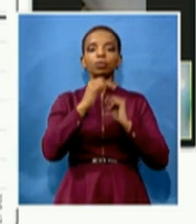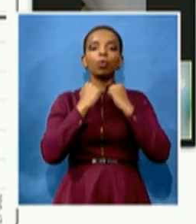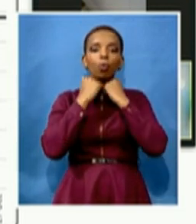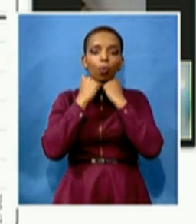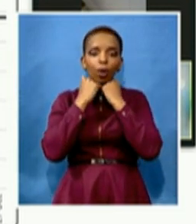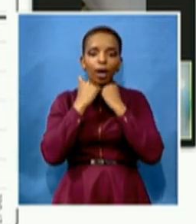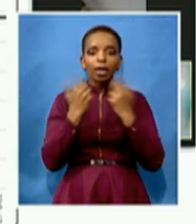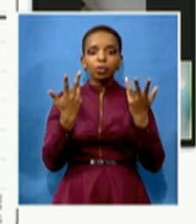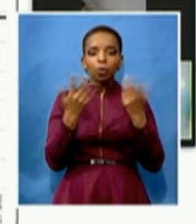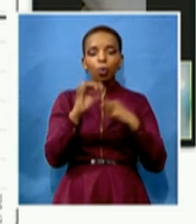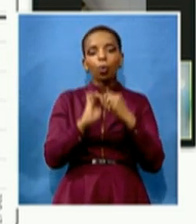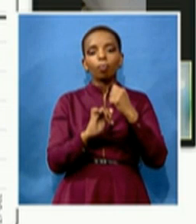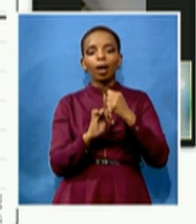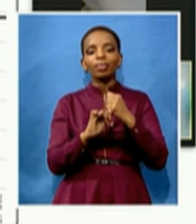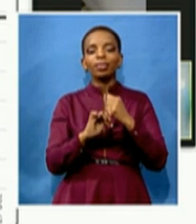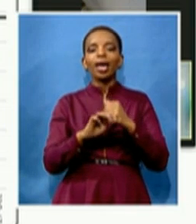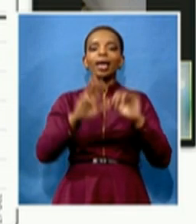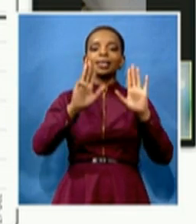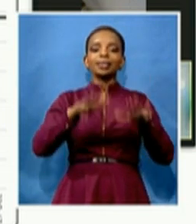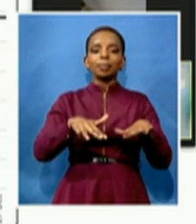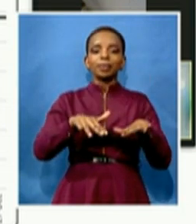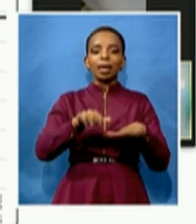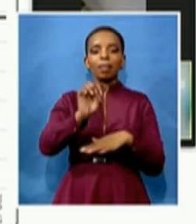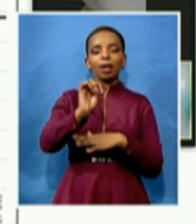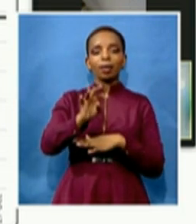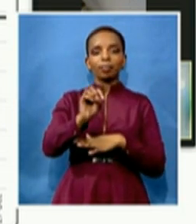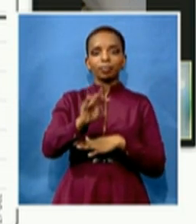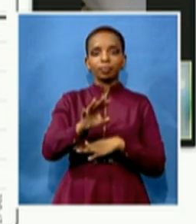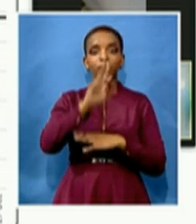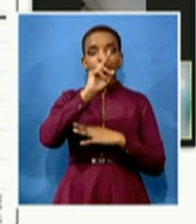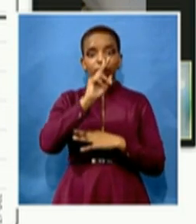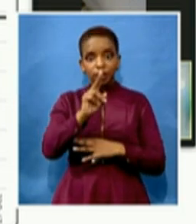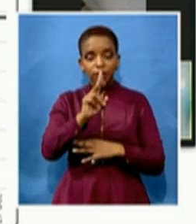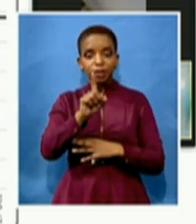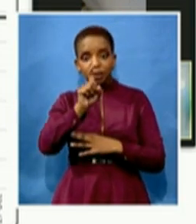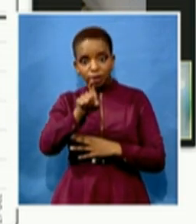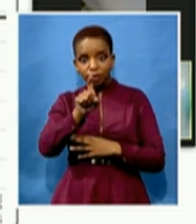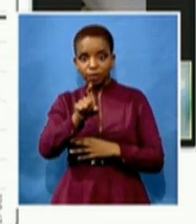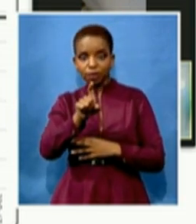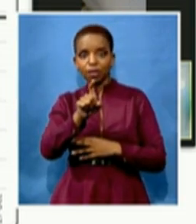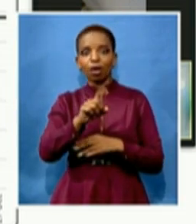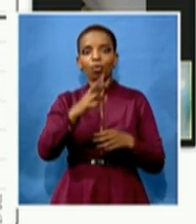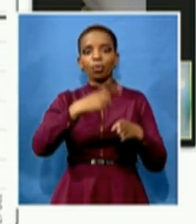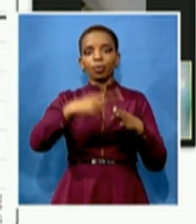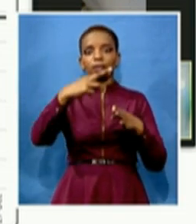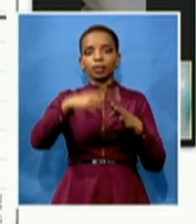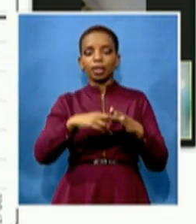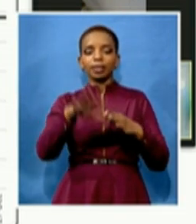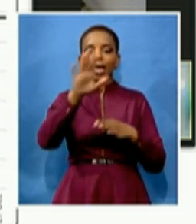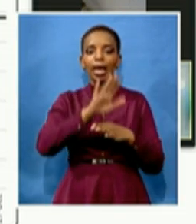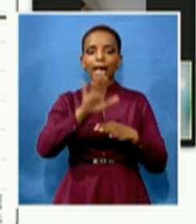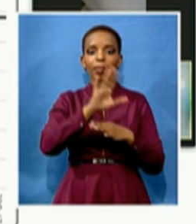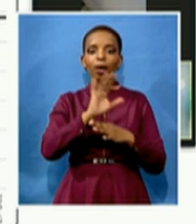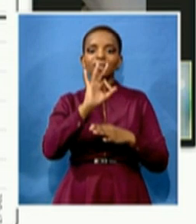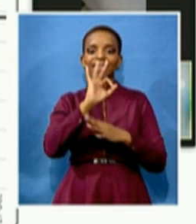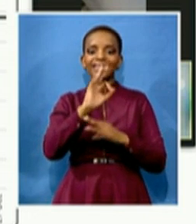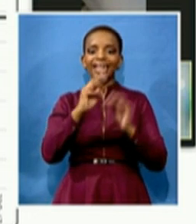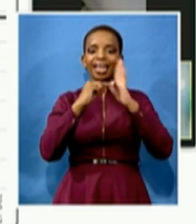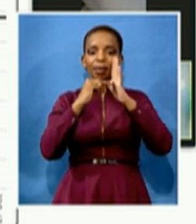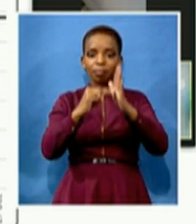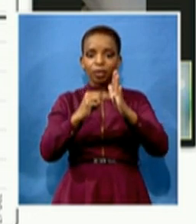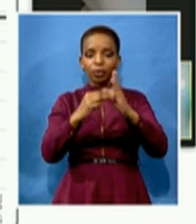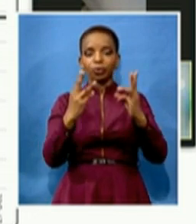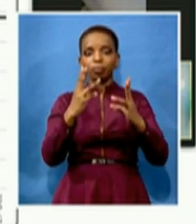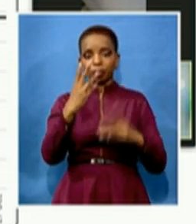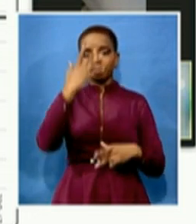the results showing approximately 3 million people. I think what's quite important to note is that the